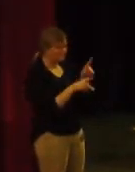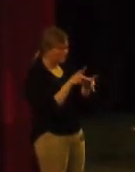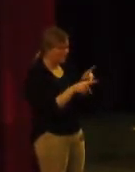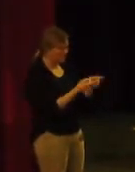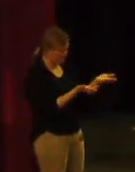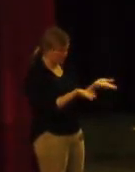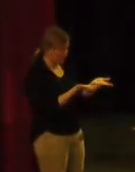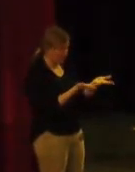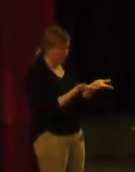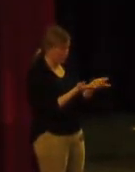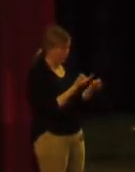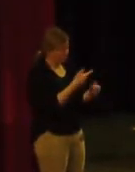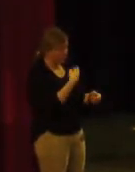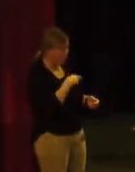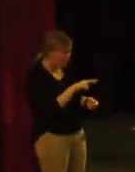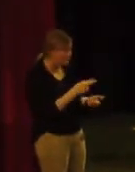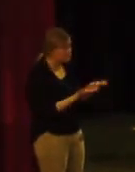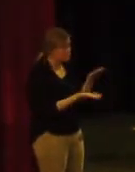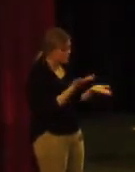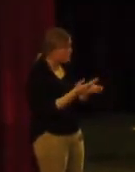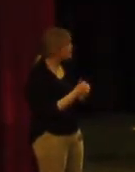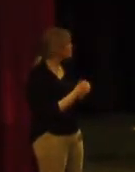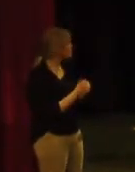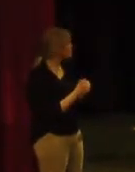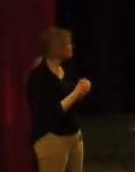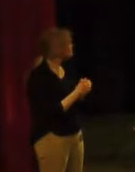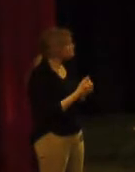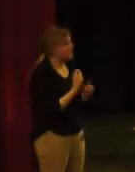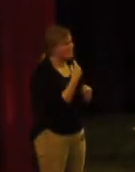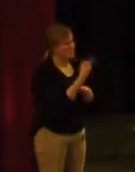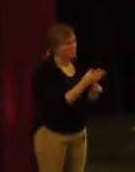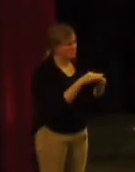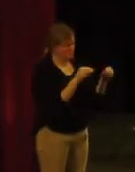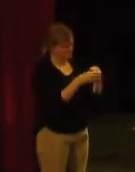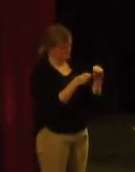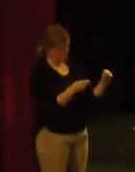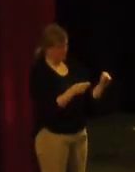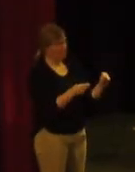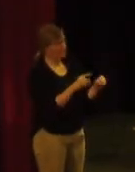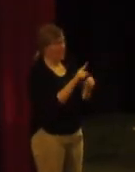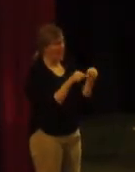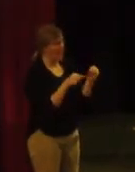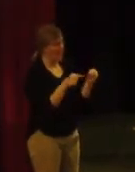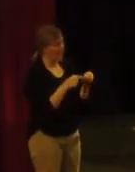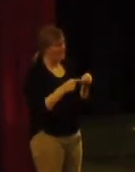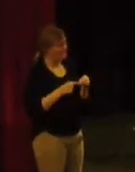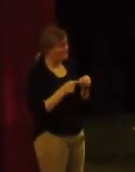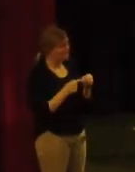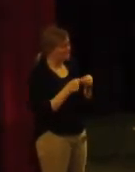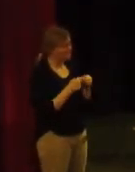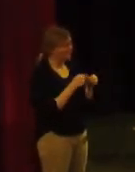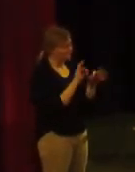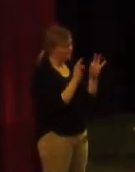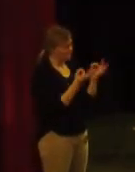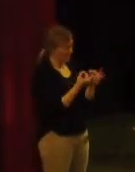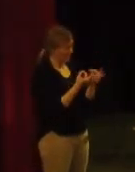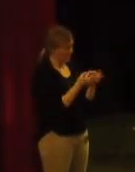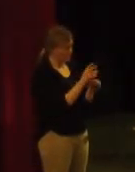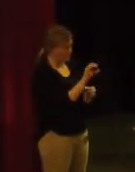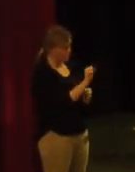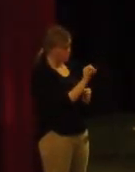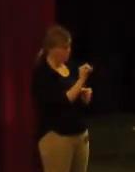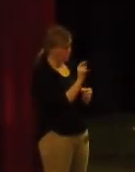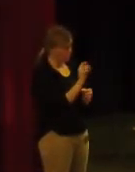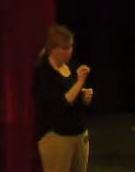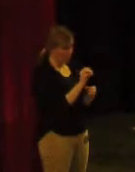geography, or by religion. So let me tell you a little story about the Soto family. And the Soto